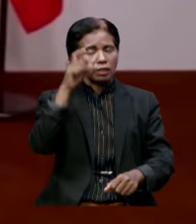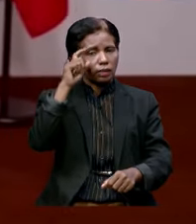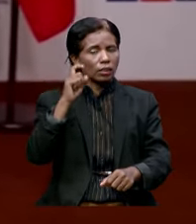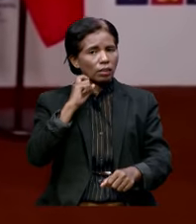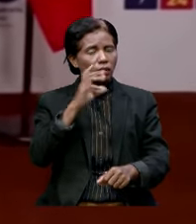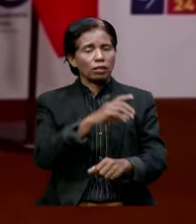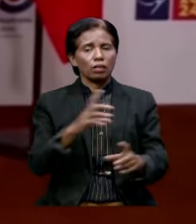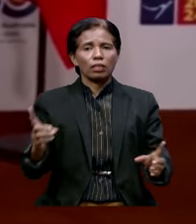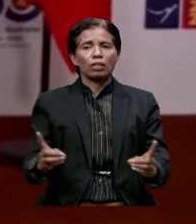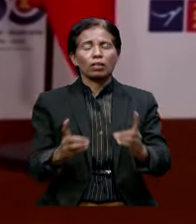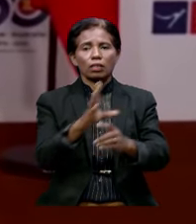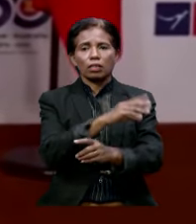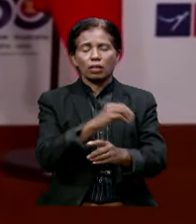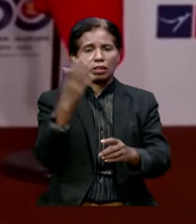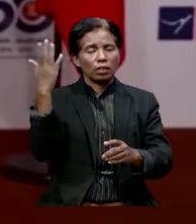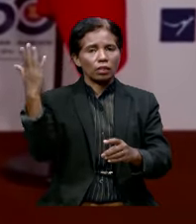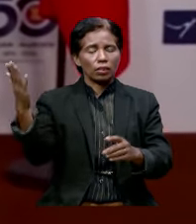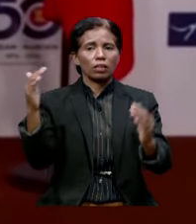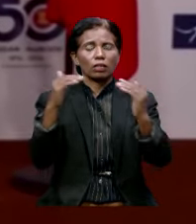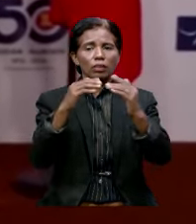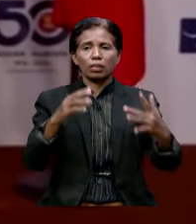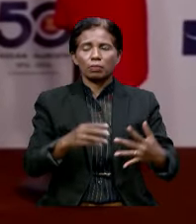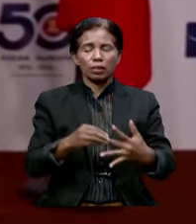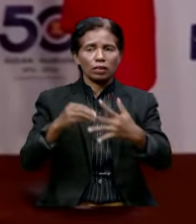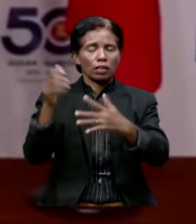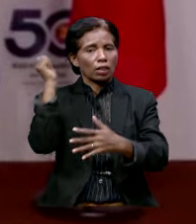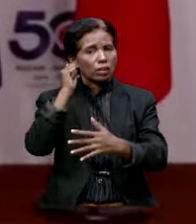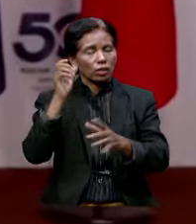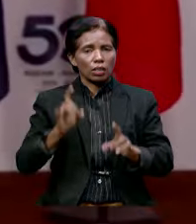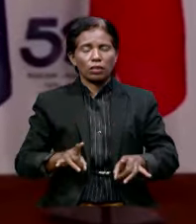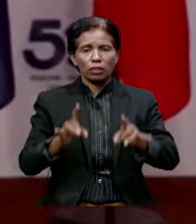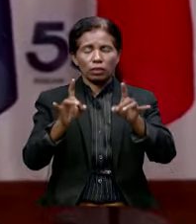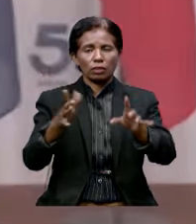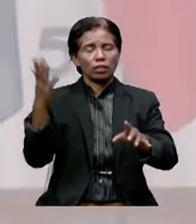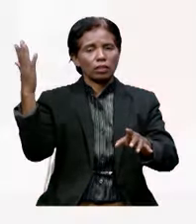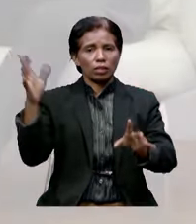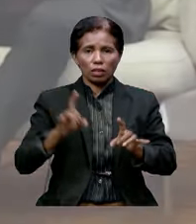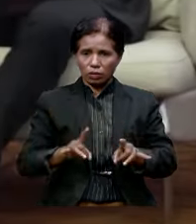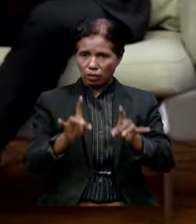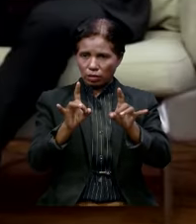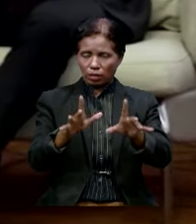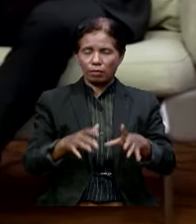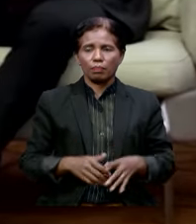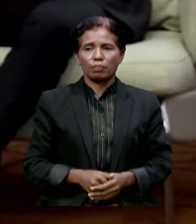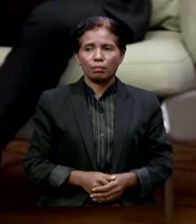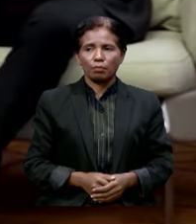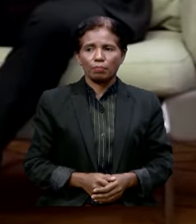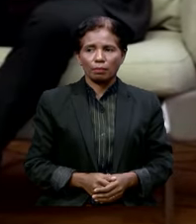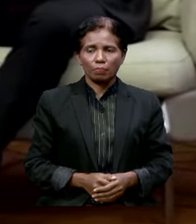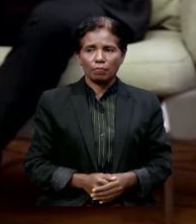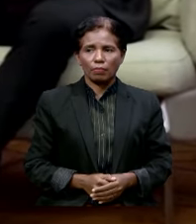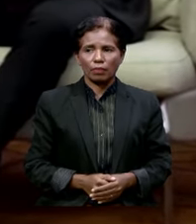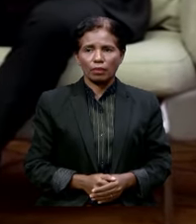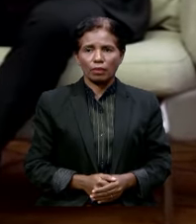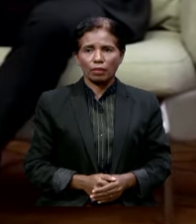Brunei Hassanal Bolkia e ha simera especial ASEAN Australia e ha Melbourne. Yes, it helped us